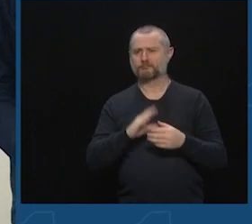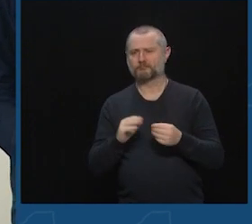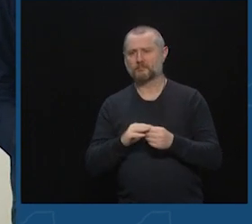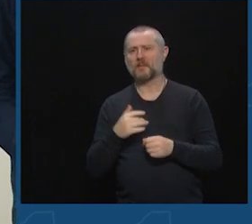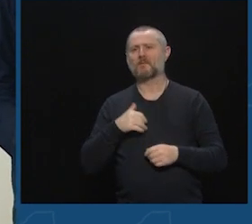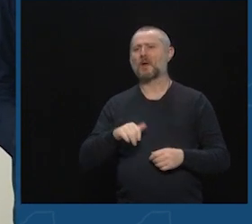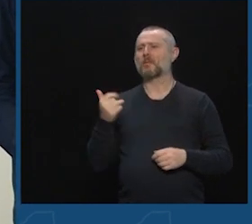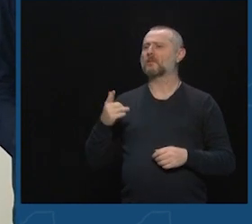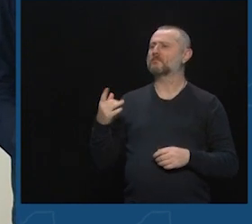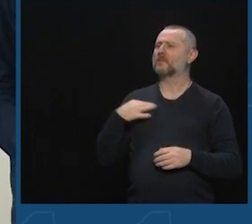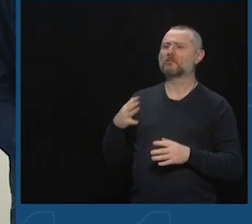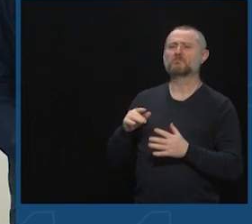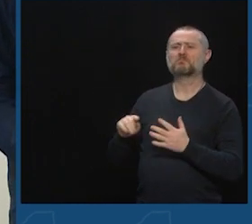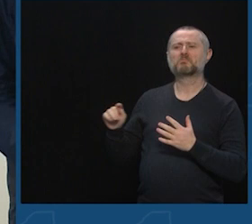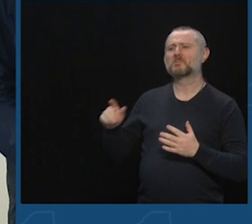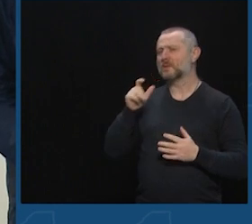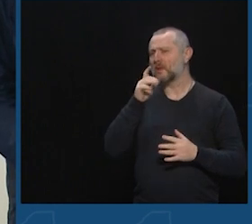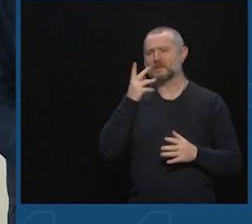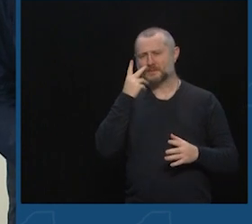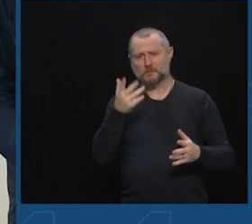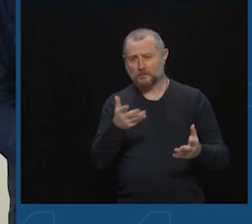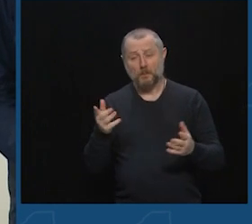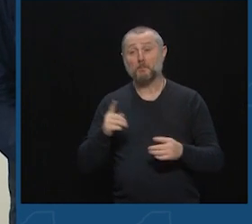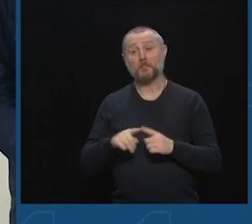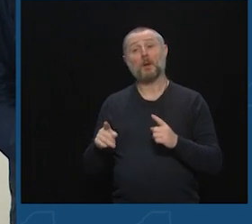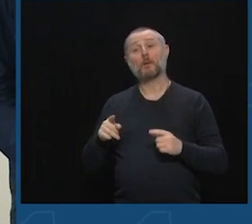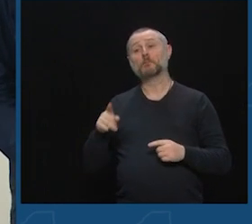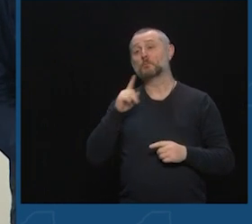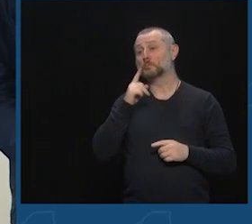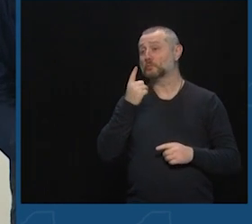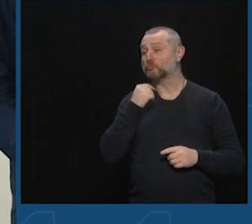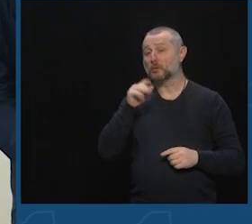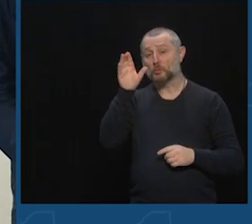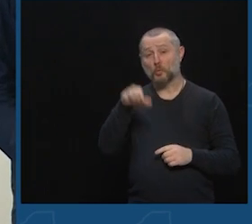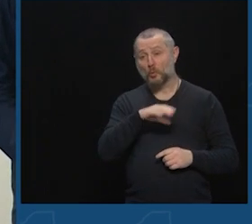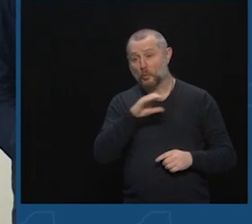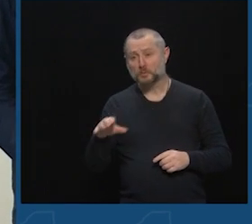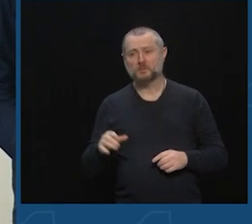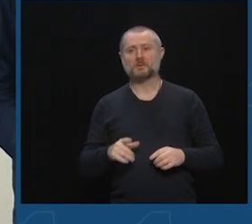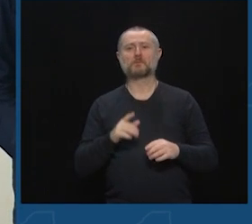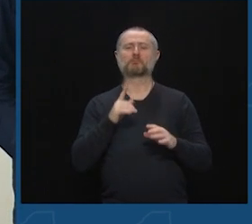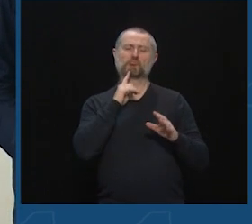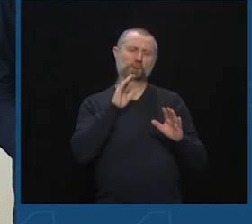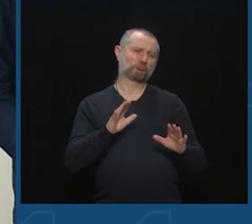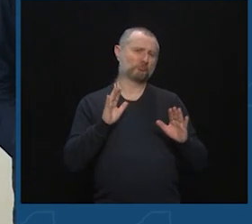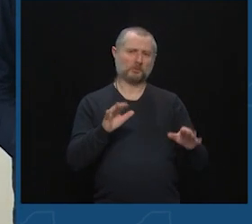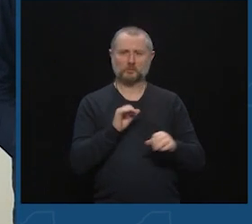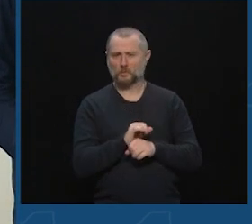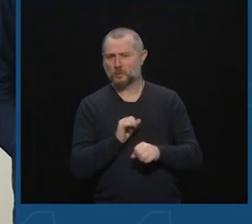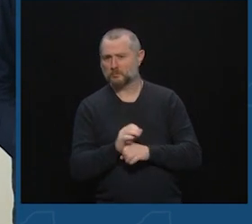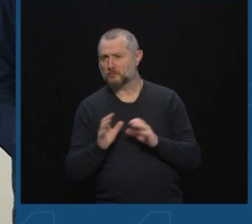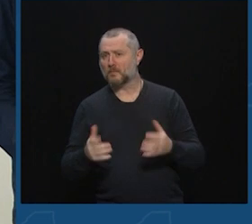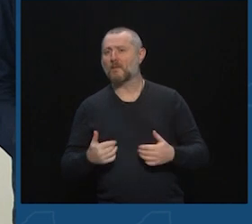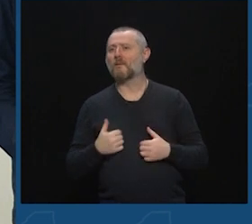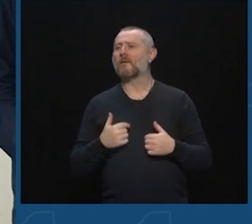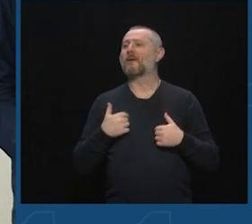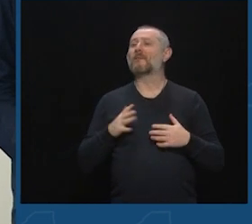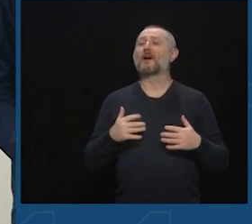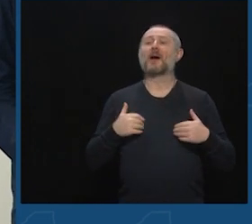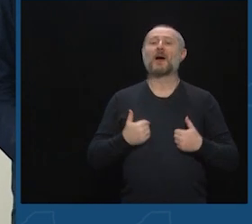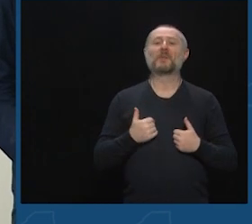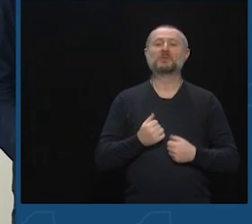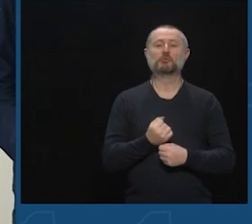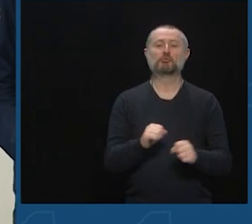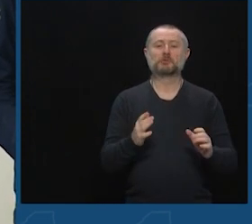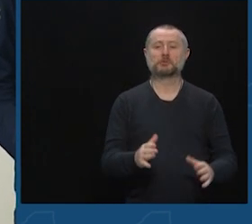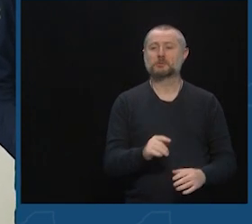warming center and you see not just the Red Cross, who are doing an exceptional job, but also the animal rescue volunteers. Yes, these are the